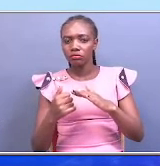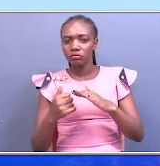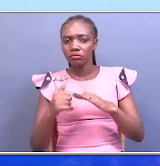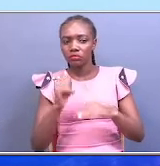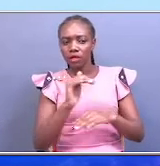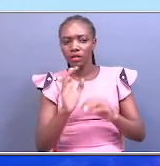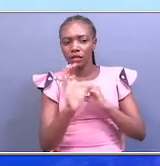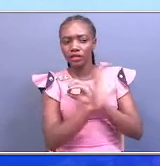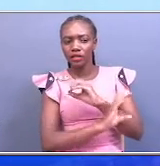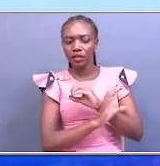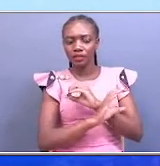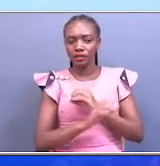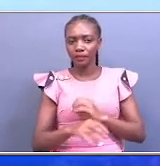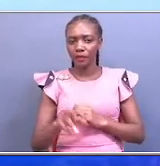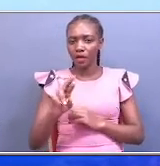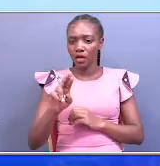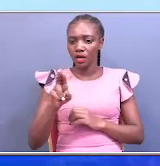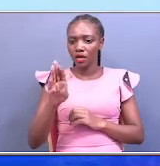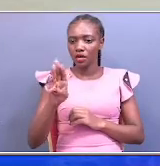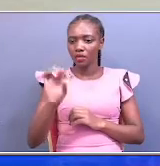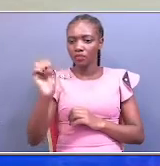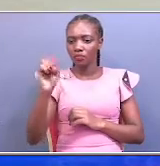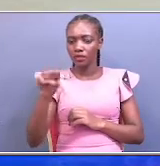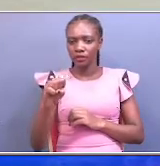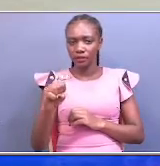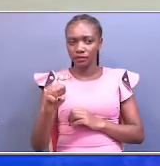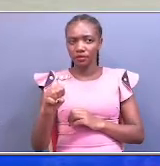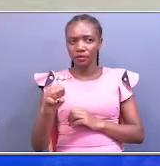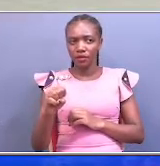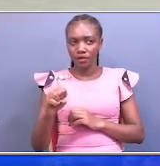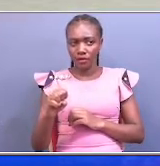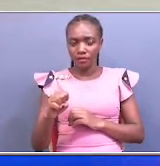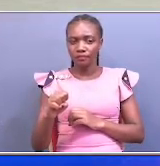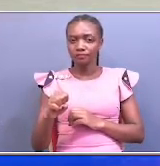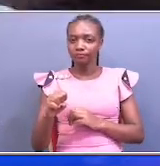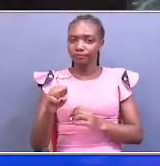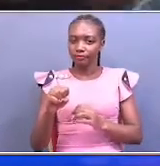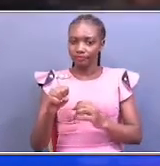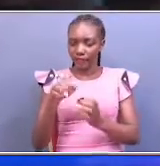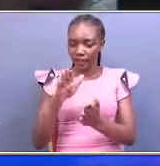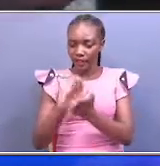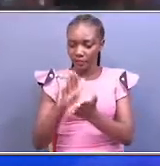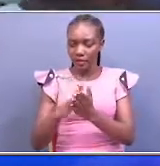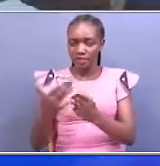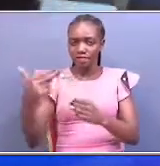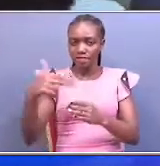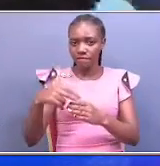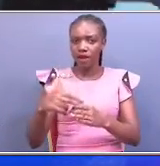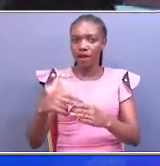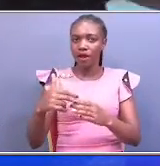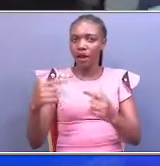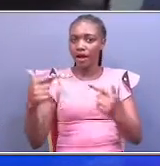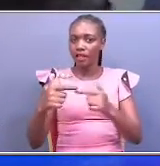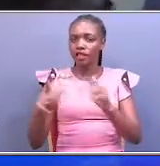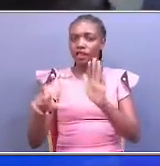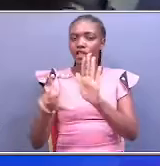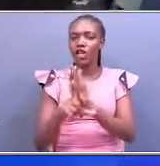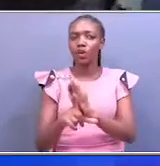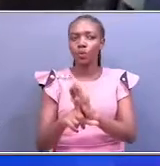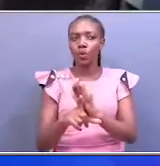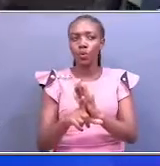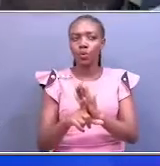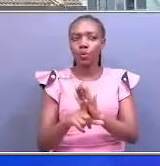believed to be one of the main oil companies illegally holding the commodity, a situation that has greatly affected the